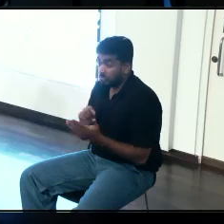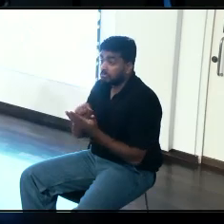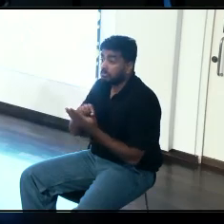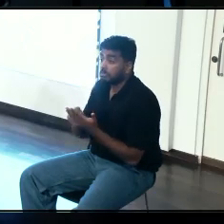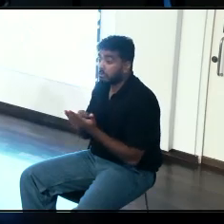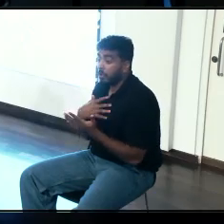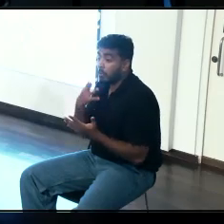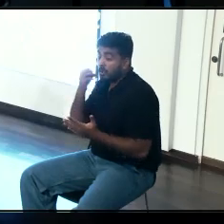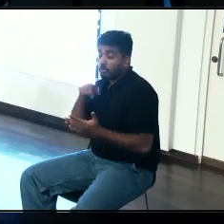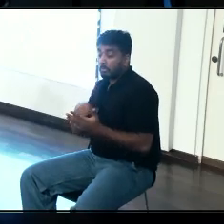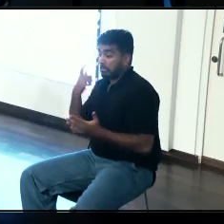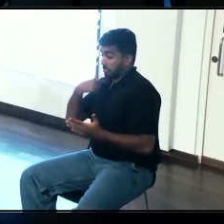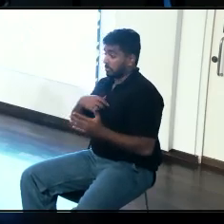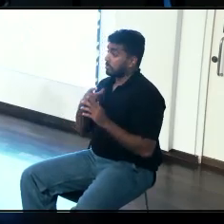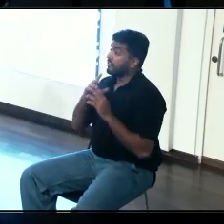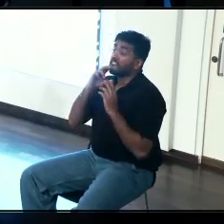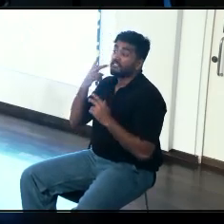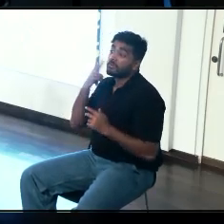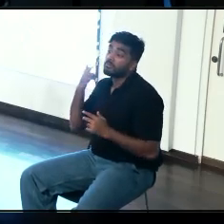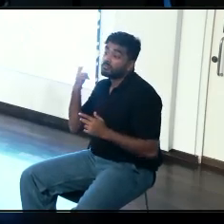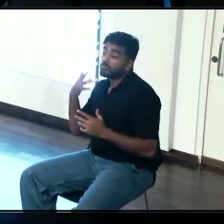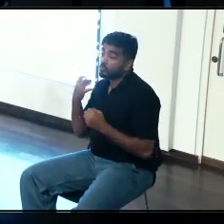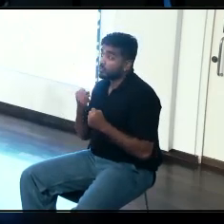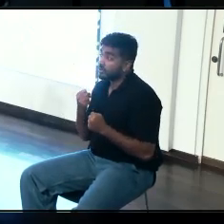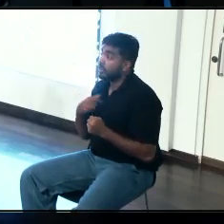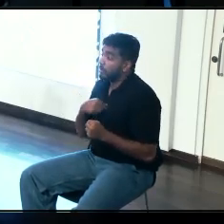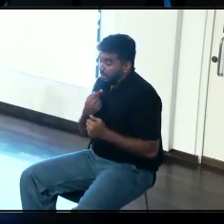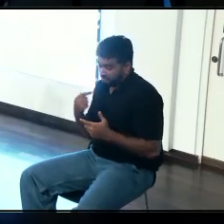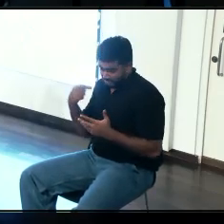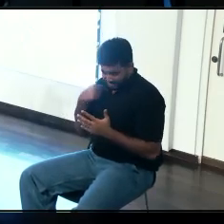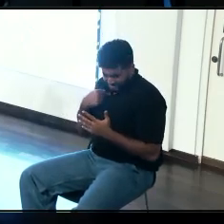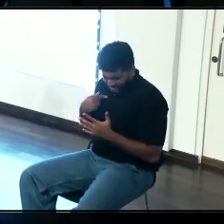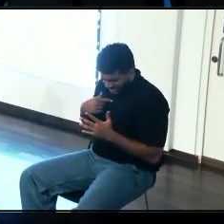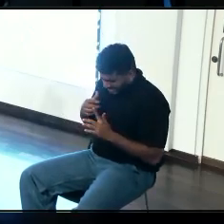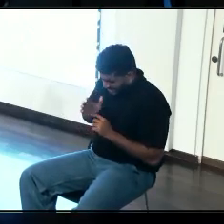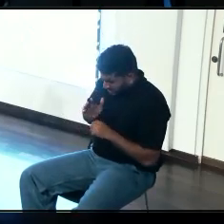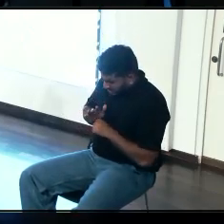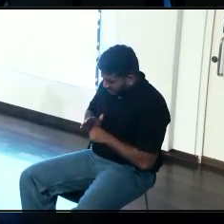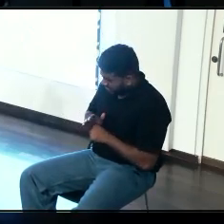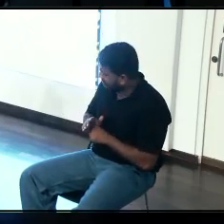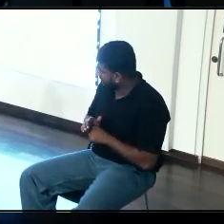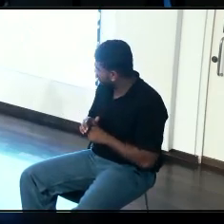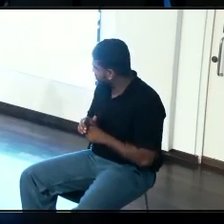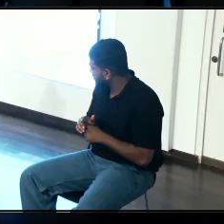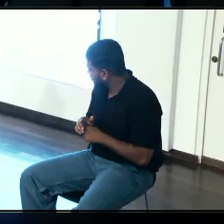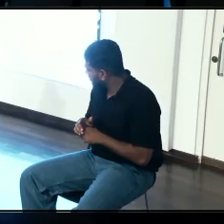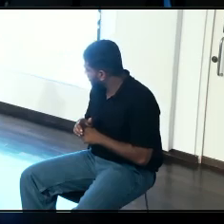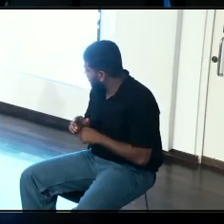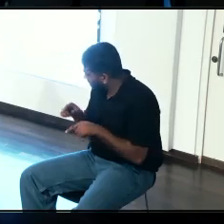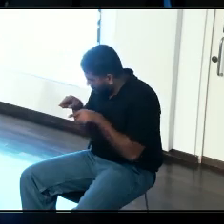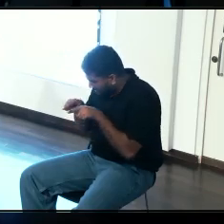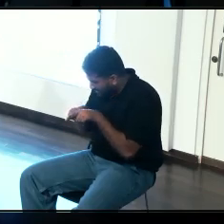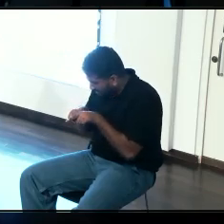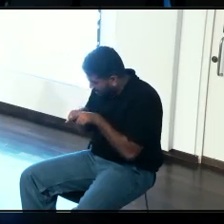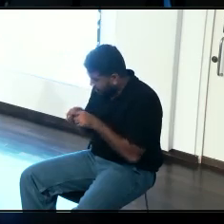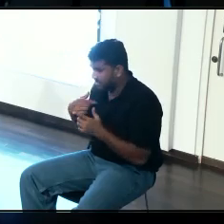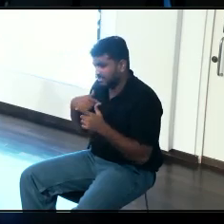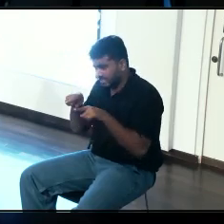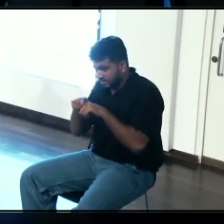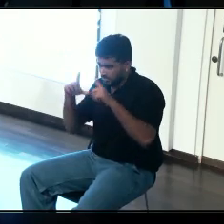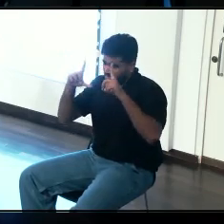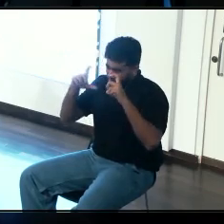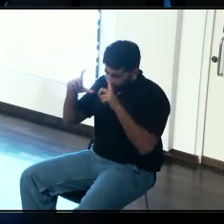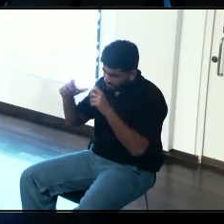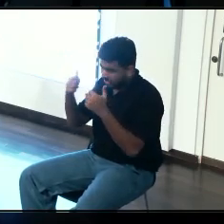as writers, not because something's driving them over the edge. Okay, and I think the same can be said of photography, of